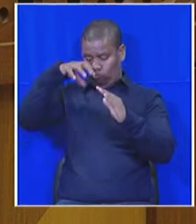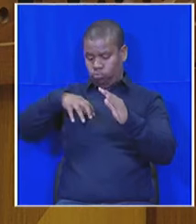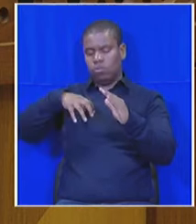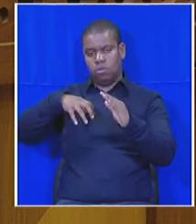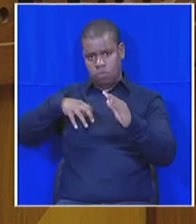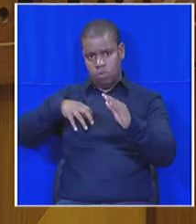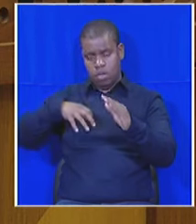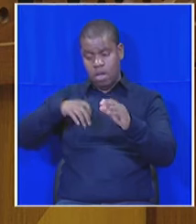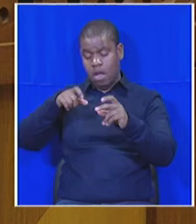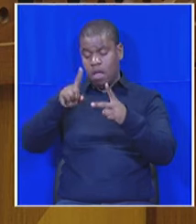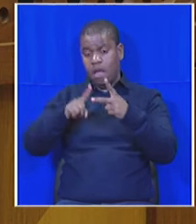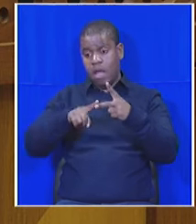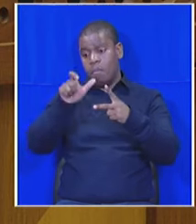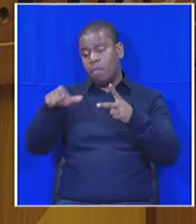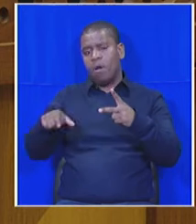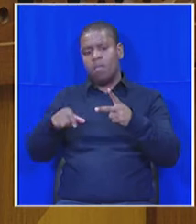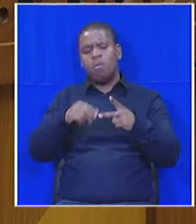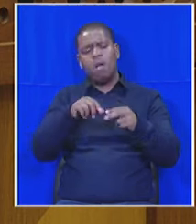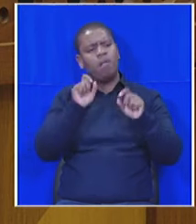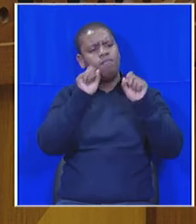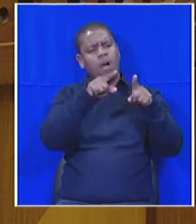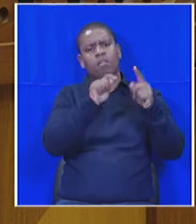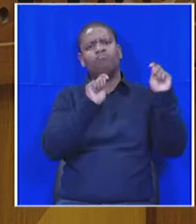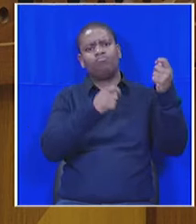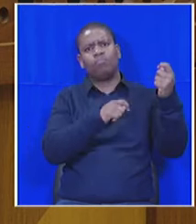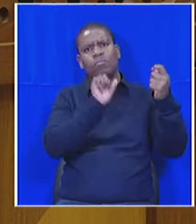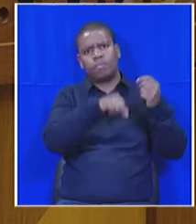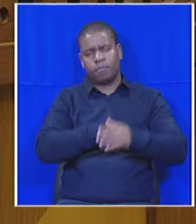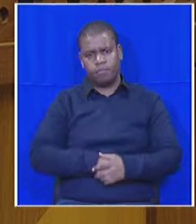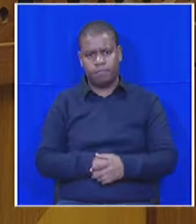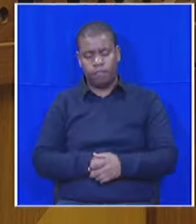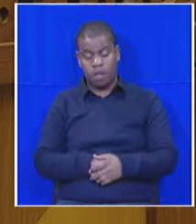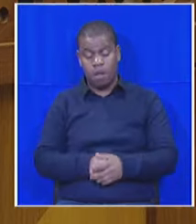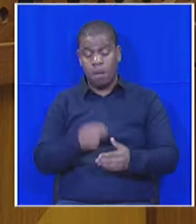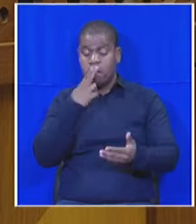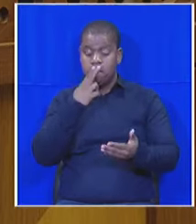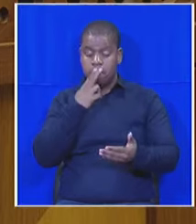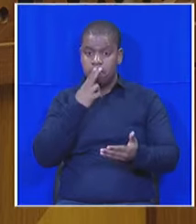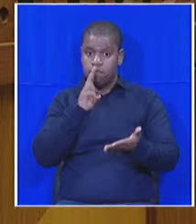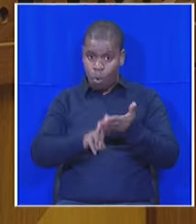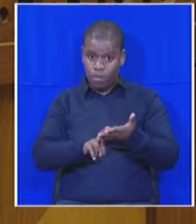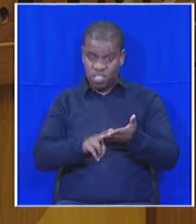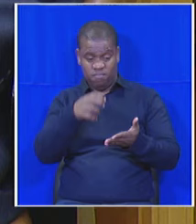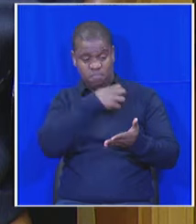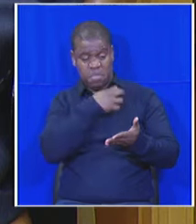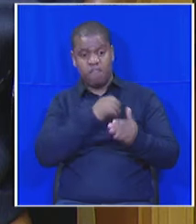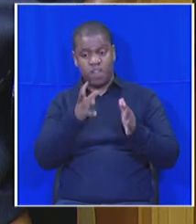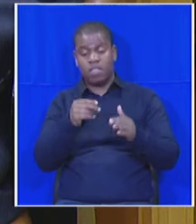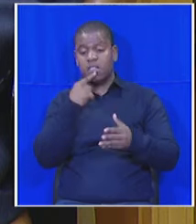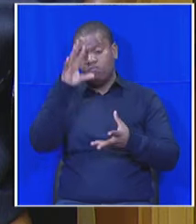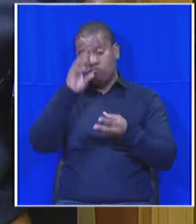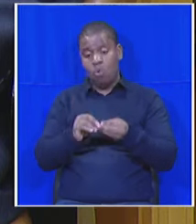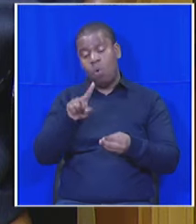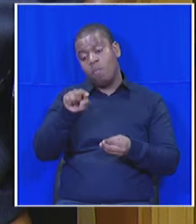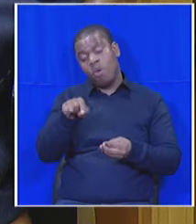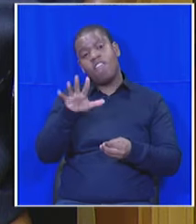and those who are living in hostels. The minister has said that by 2019, the department will build 1.5 million